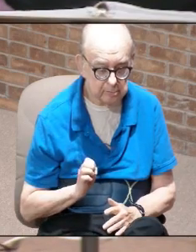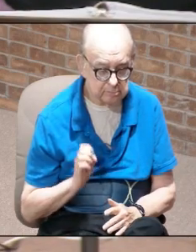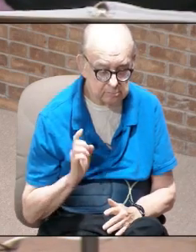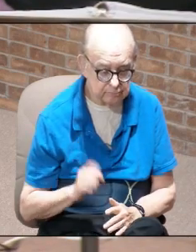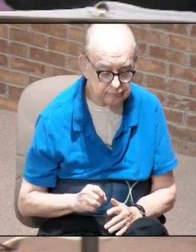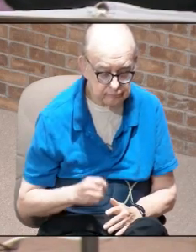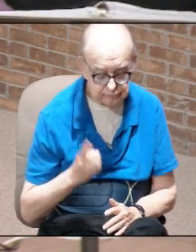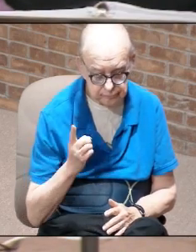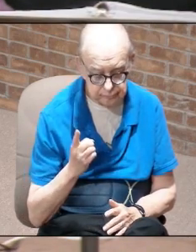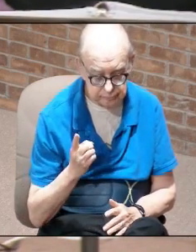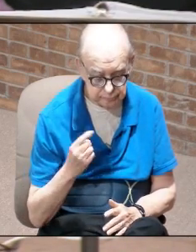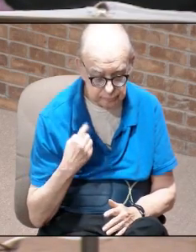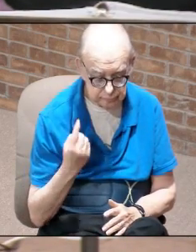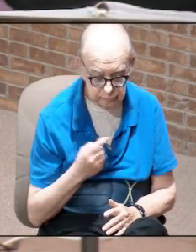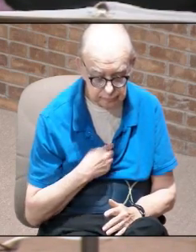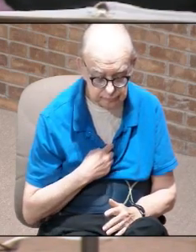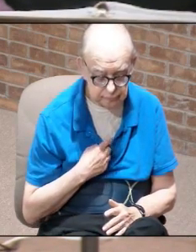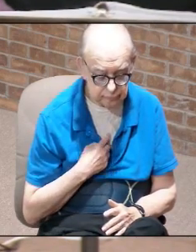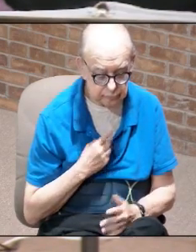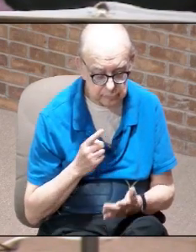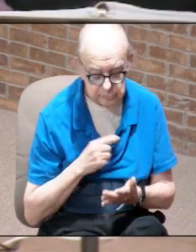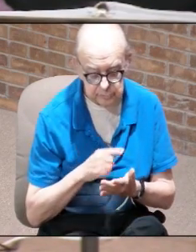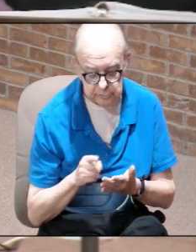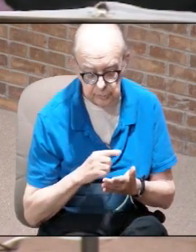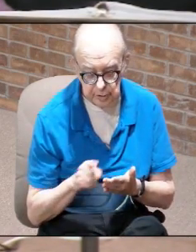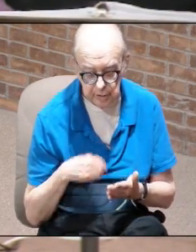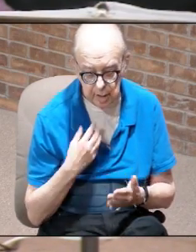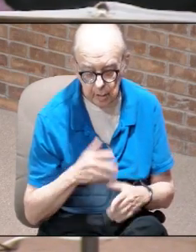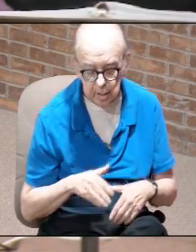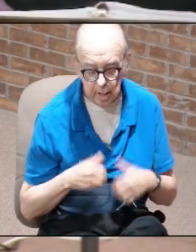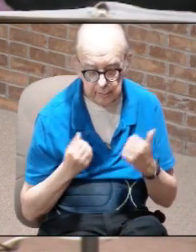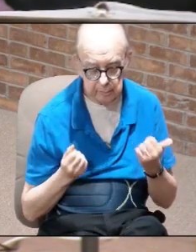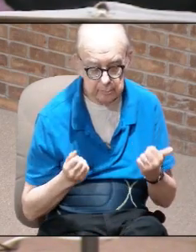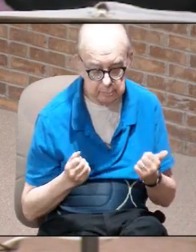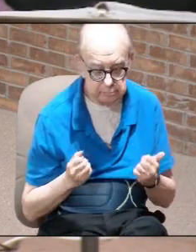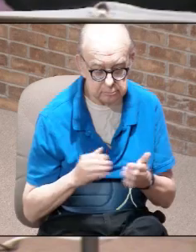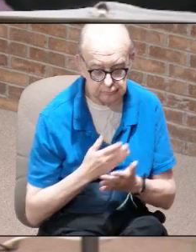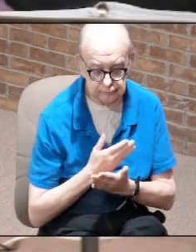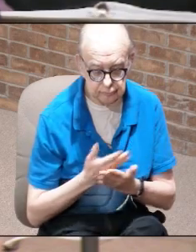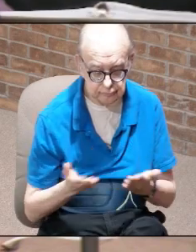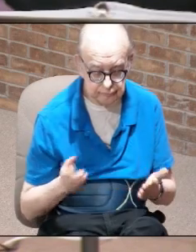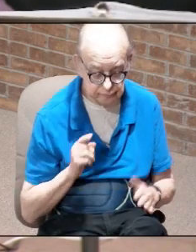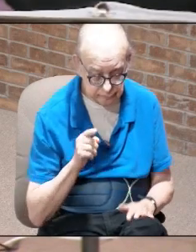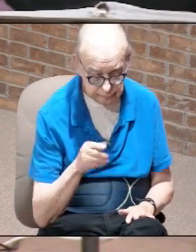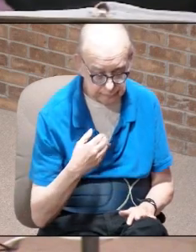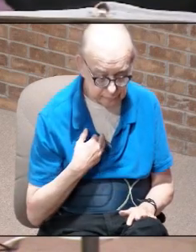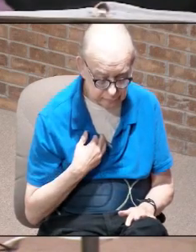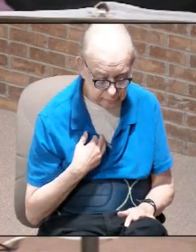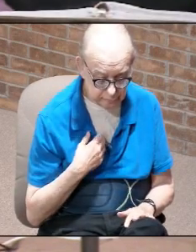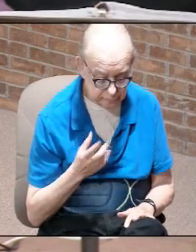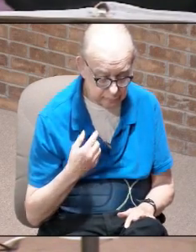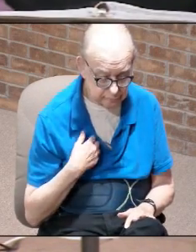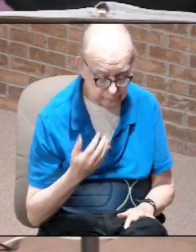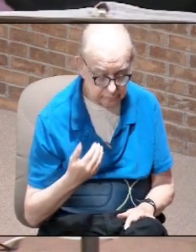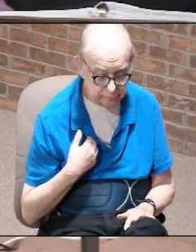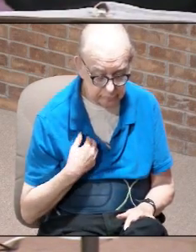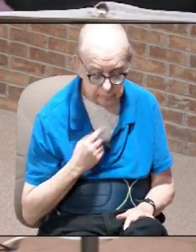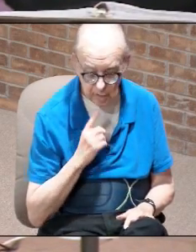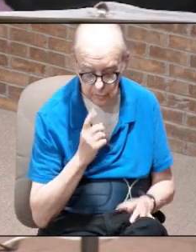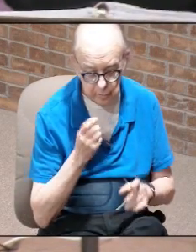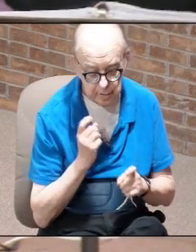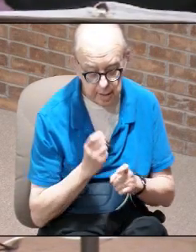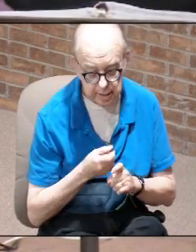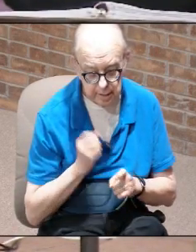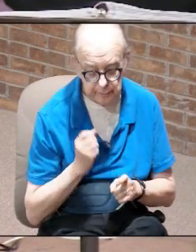We need to realize that when we take an inventory of our life, that everything that you have and I have is a gift